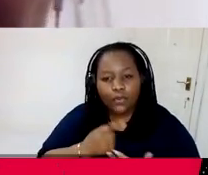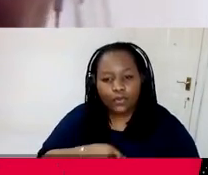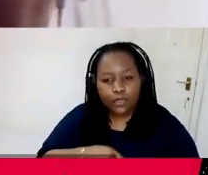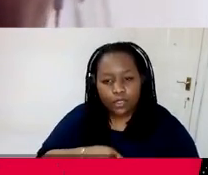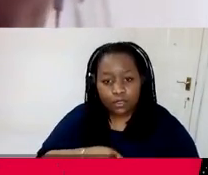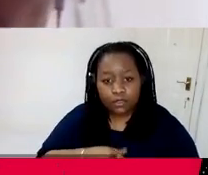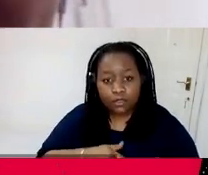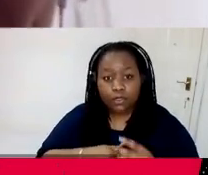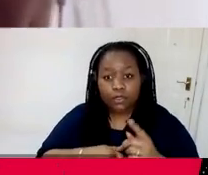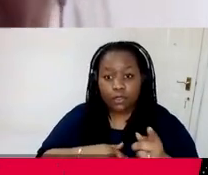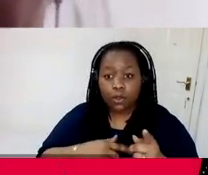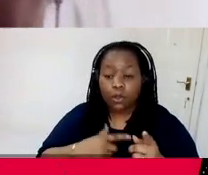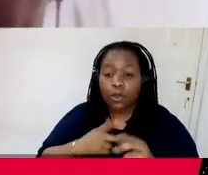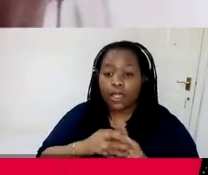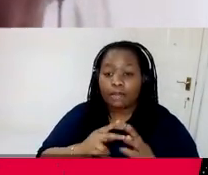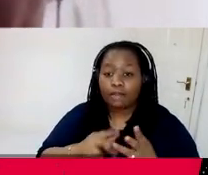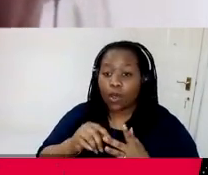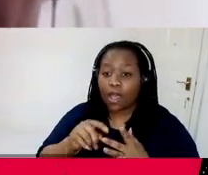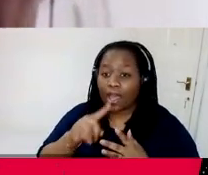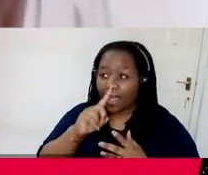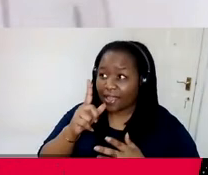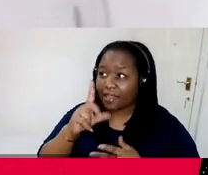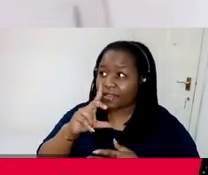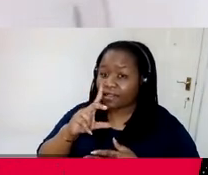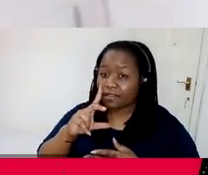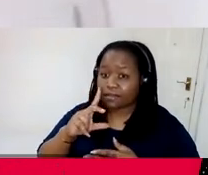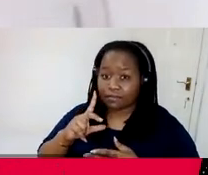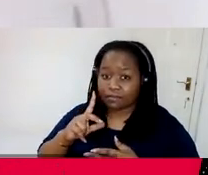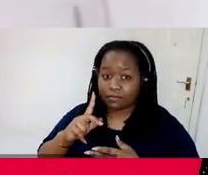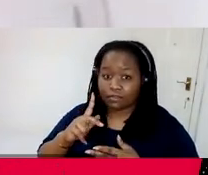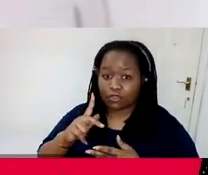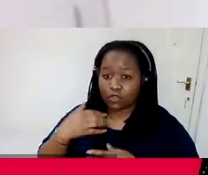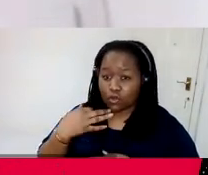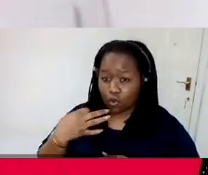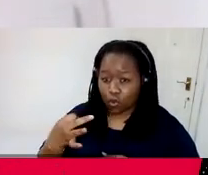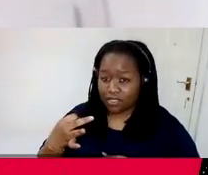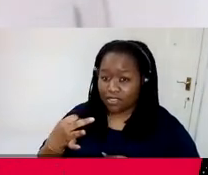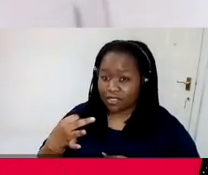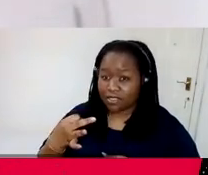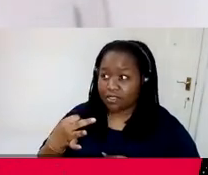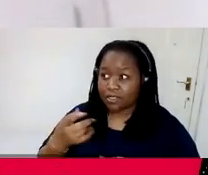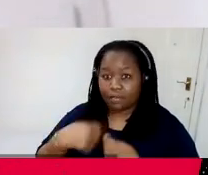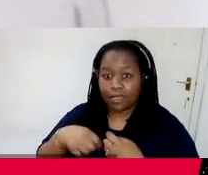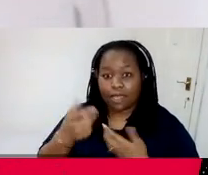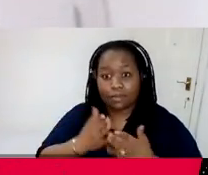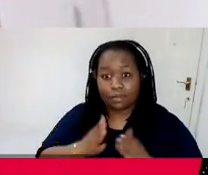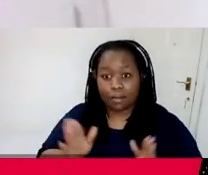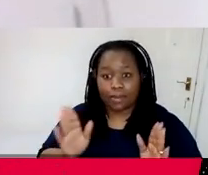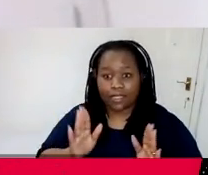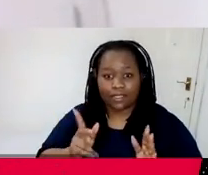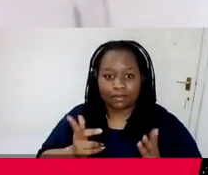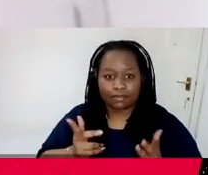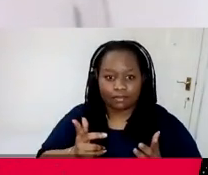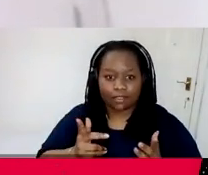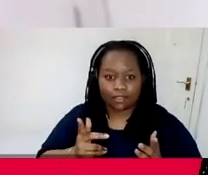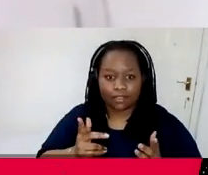where it is. And so I managed to get that published in a story that ran in The Guardian that was about decisions that Boris Johnson had made when he